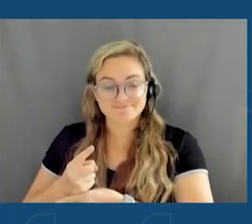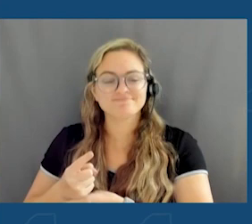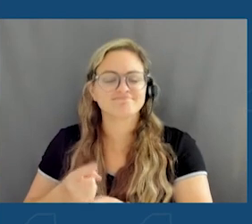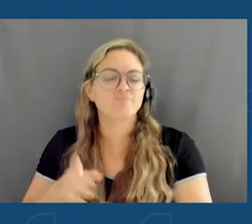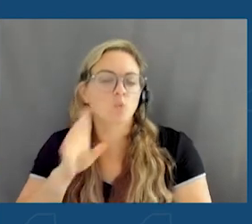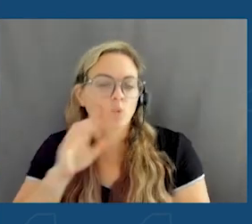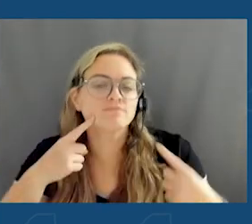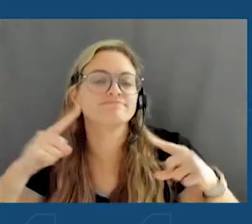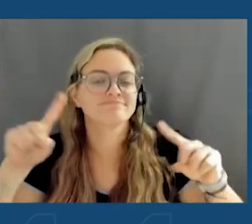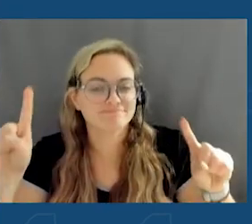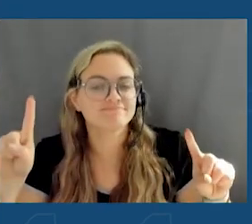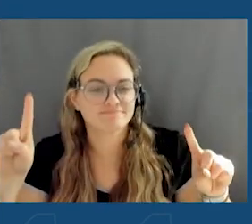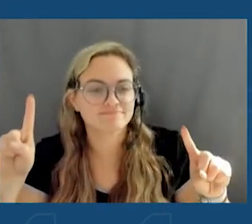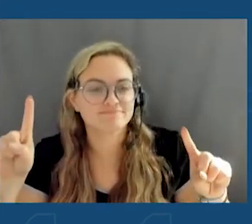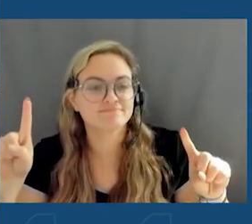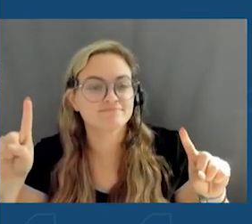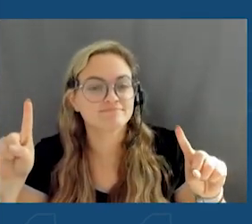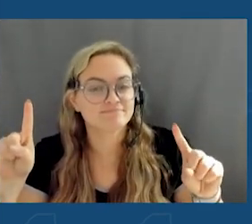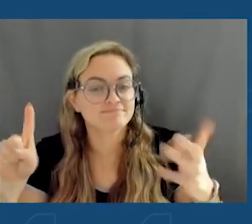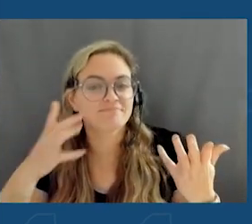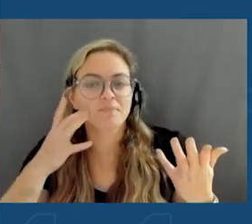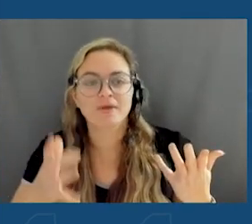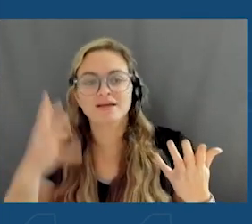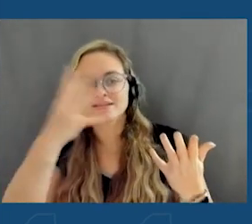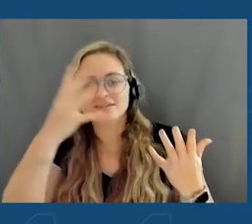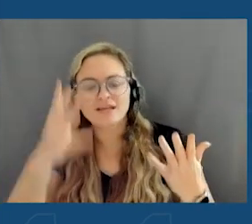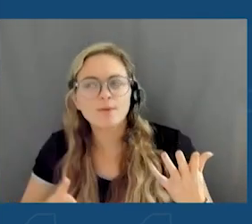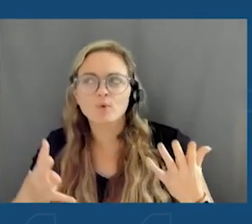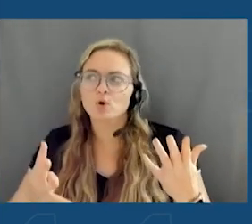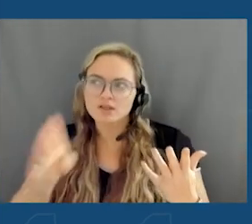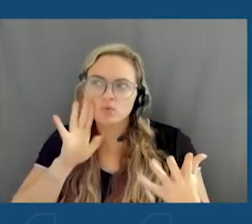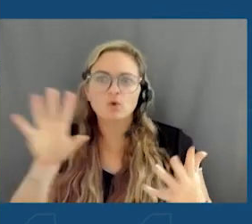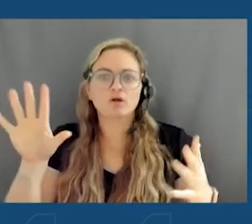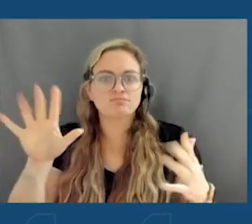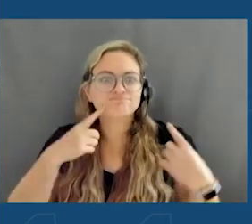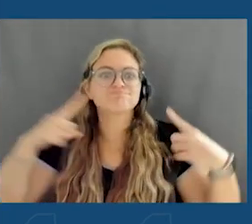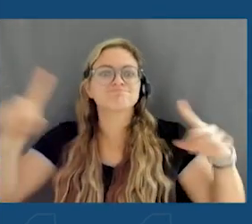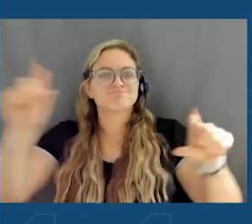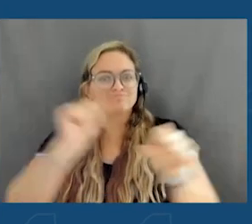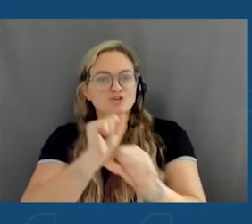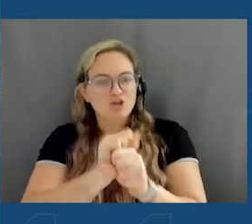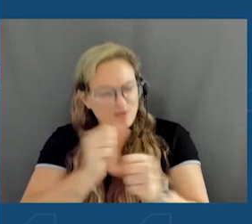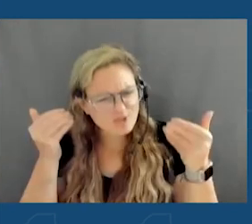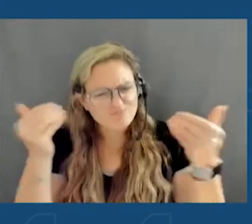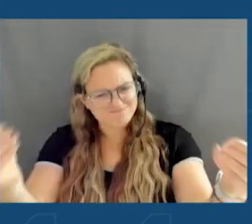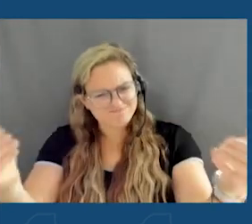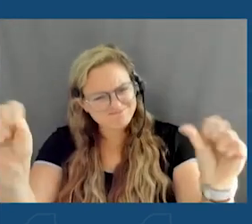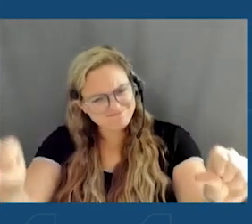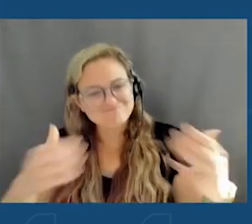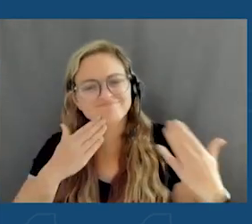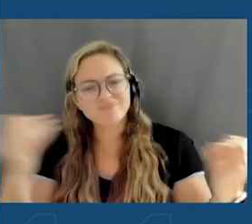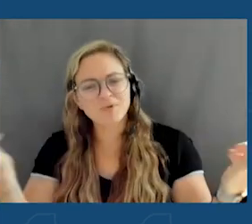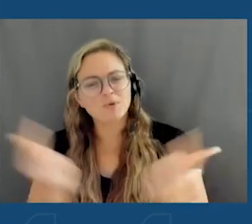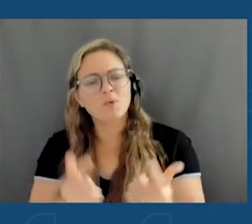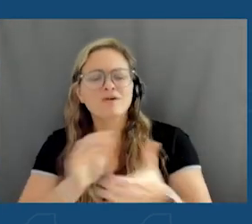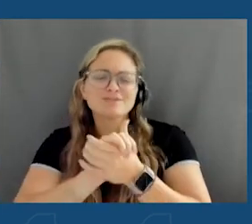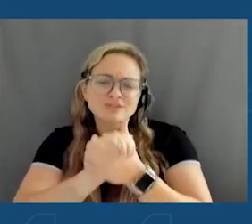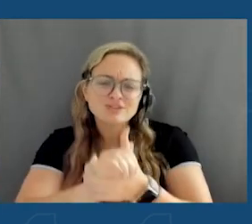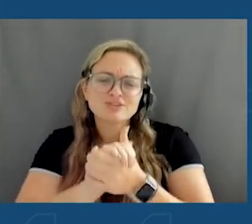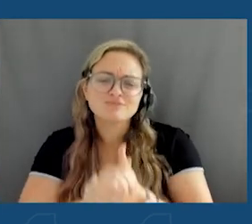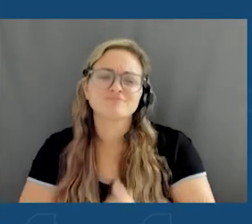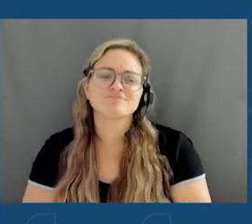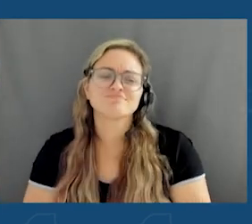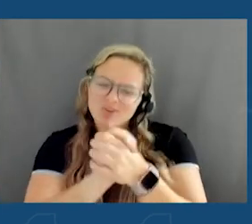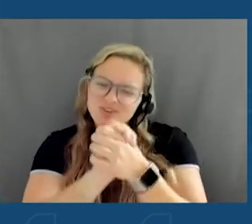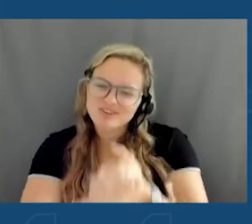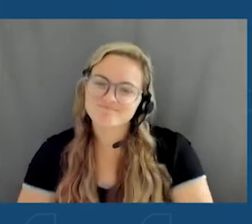done because immigrants get the job done, right? Okay, let's get that done. Thank you, everybody. Congratulations.